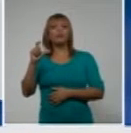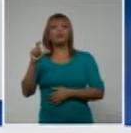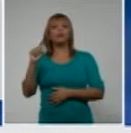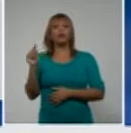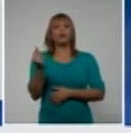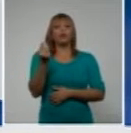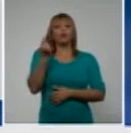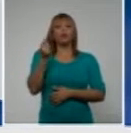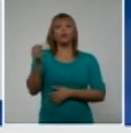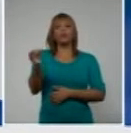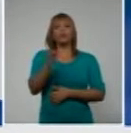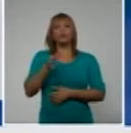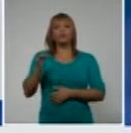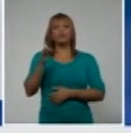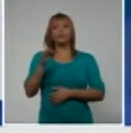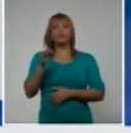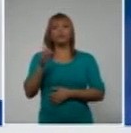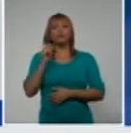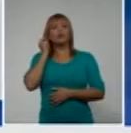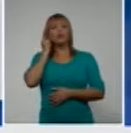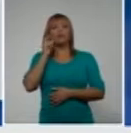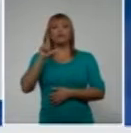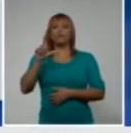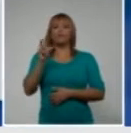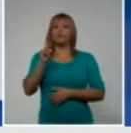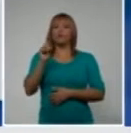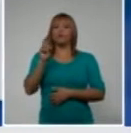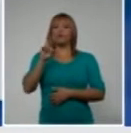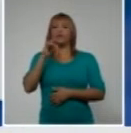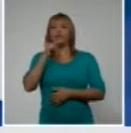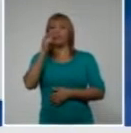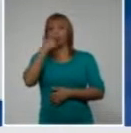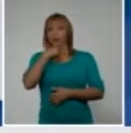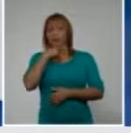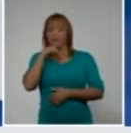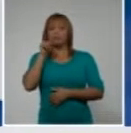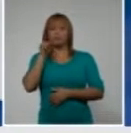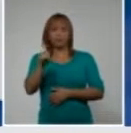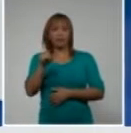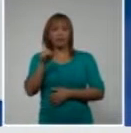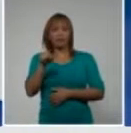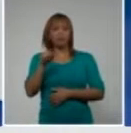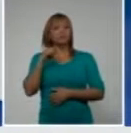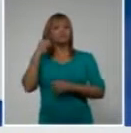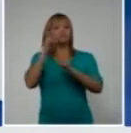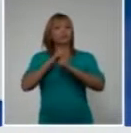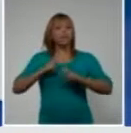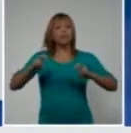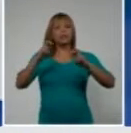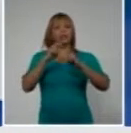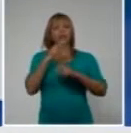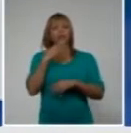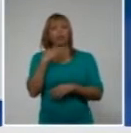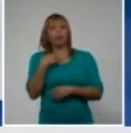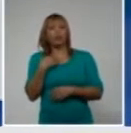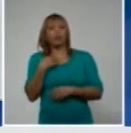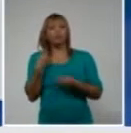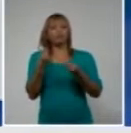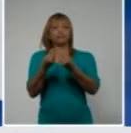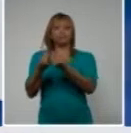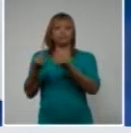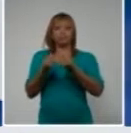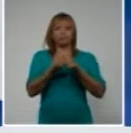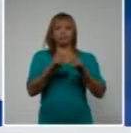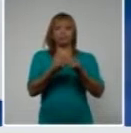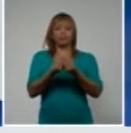municipality, whose source of infection is still unknown, and Las Tunas reports 4 cases from that municipality, and all of them